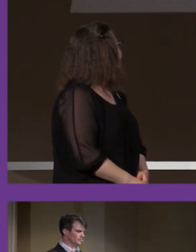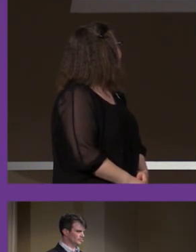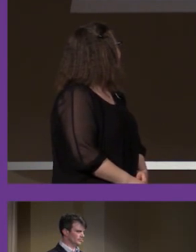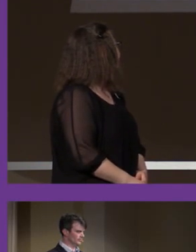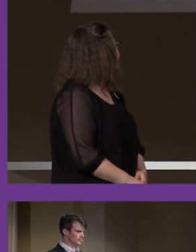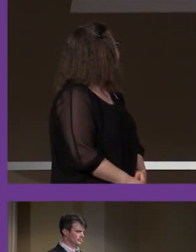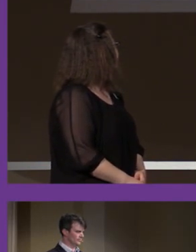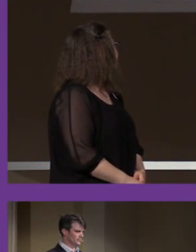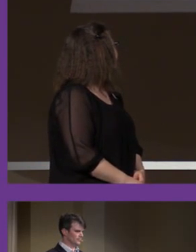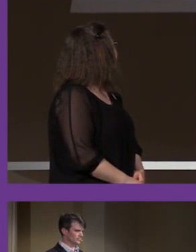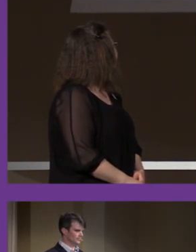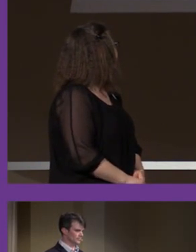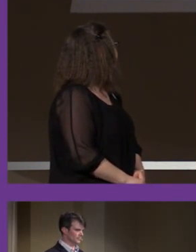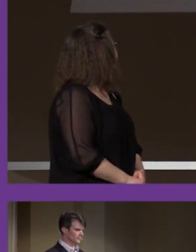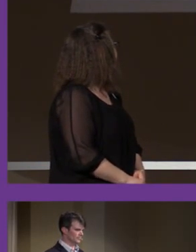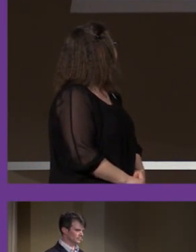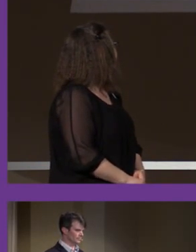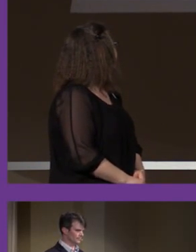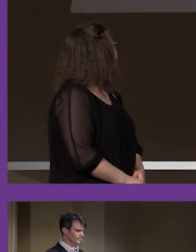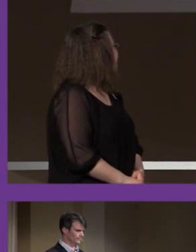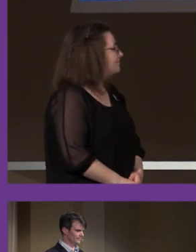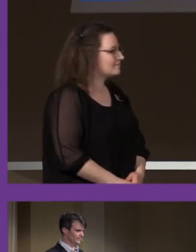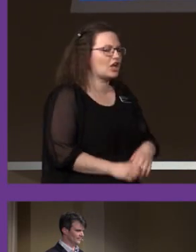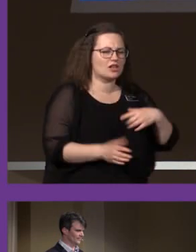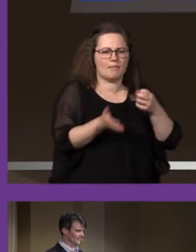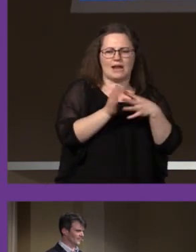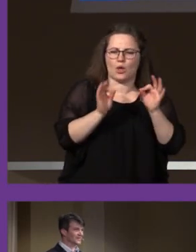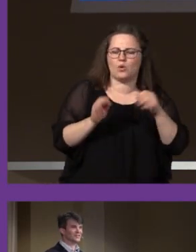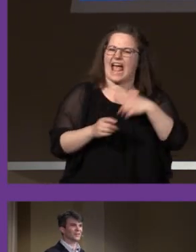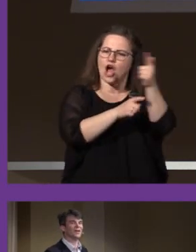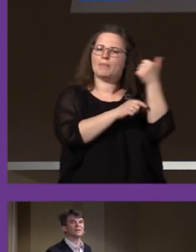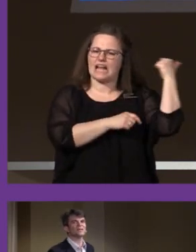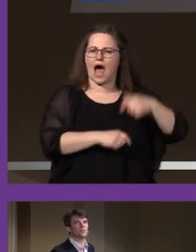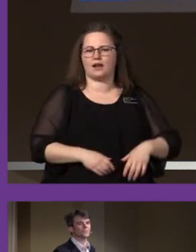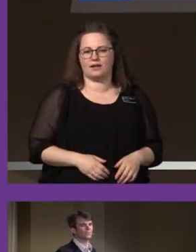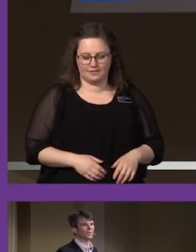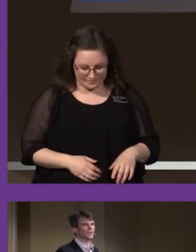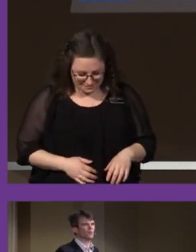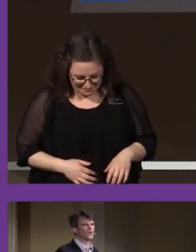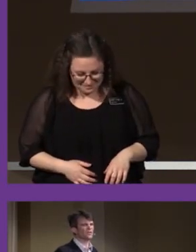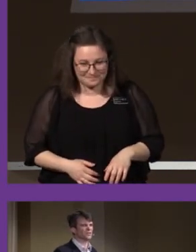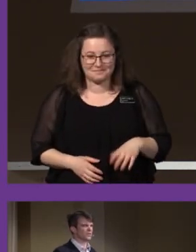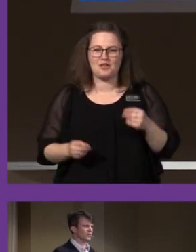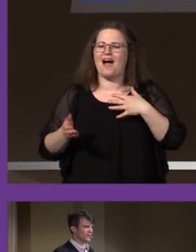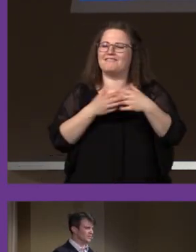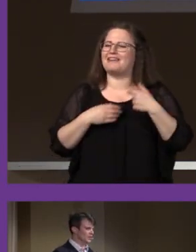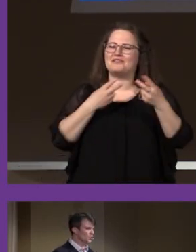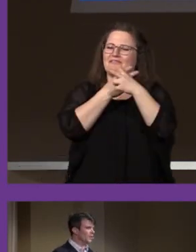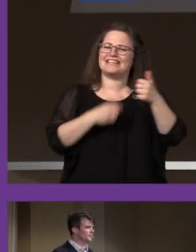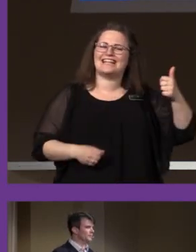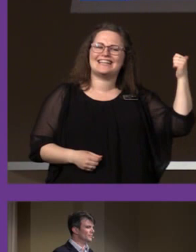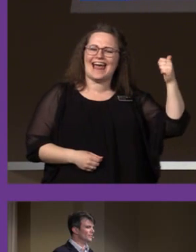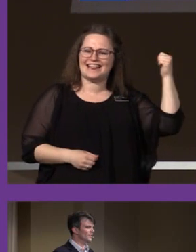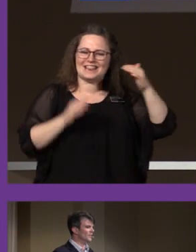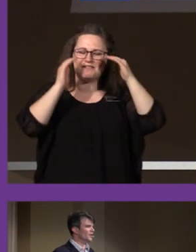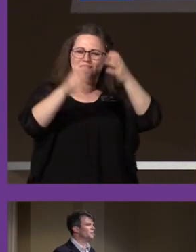I'm telling you, this is how it works, man. There's a little camera right here. I'm going to stop it there. So, why on earth did I show you that?